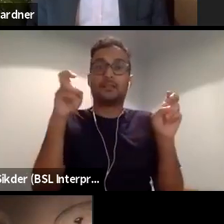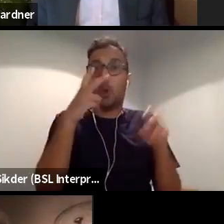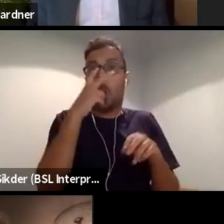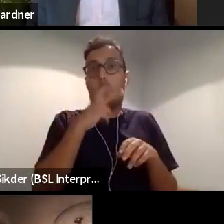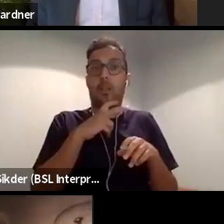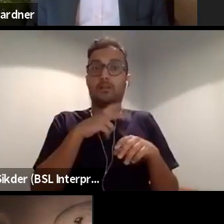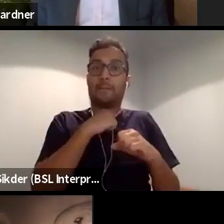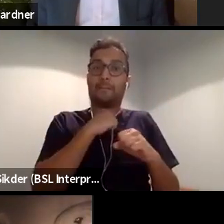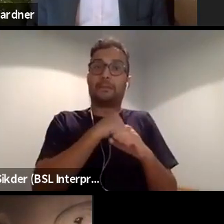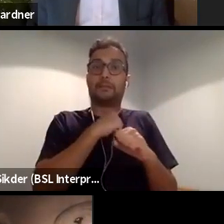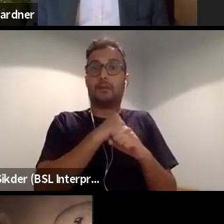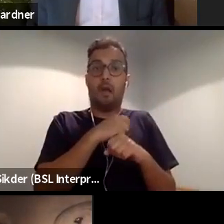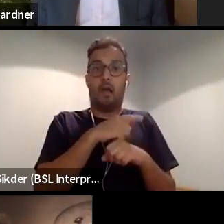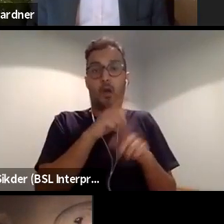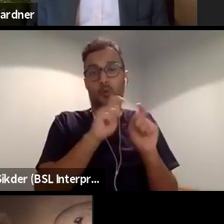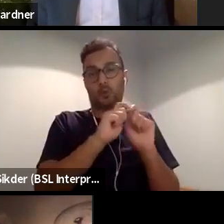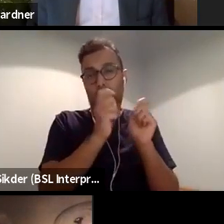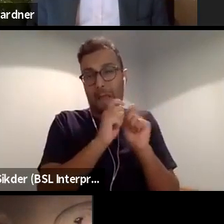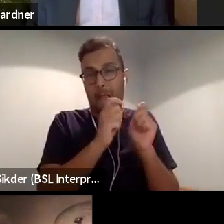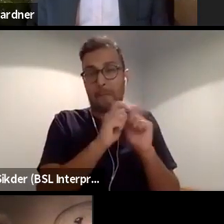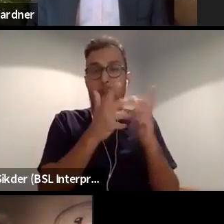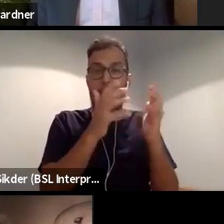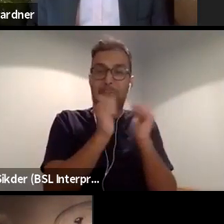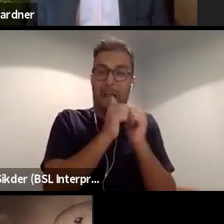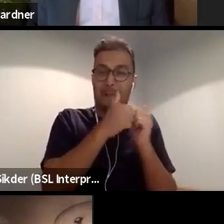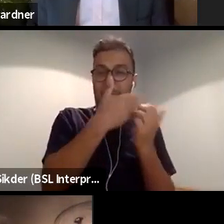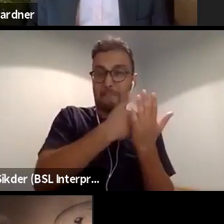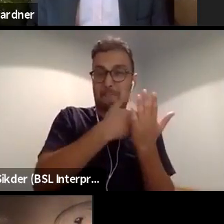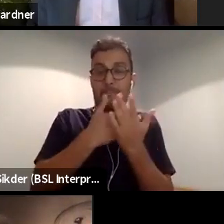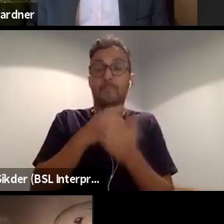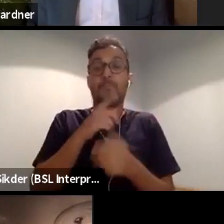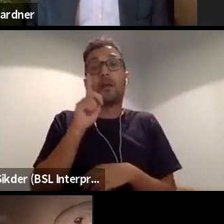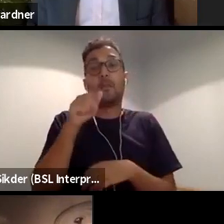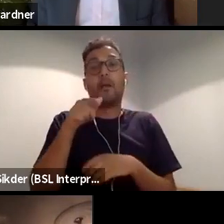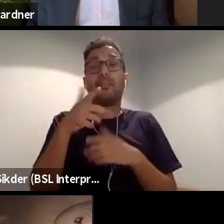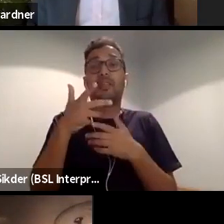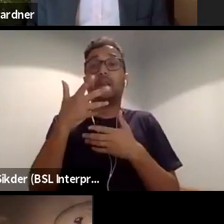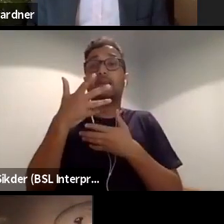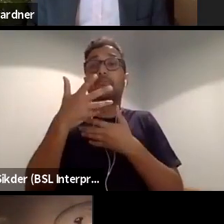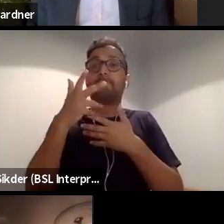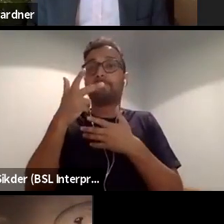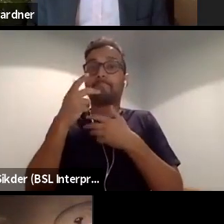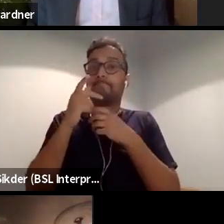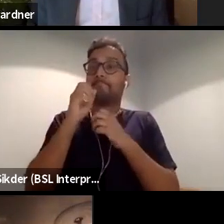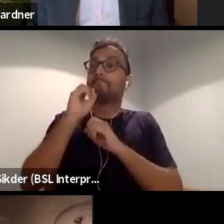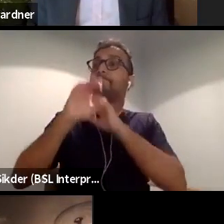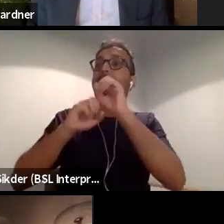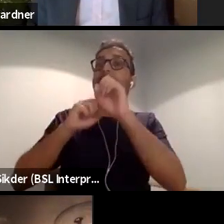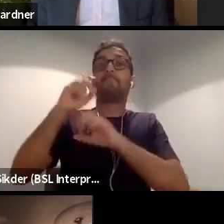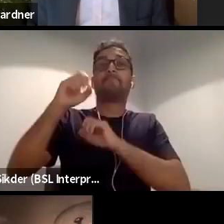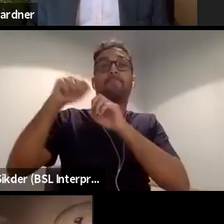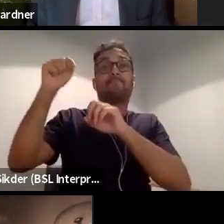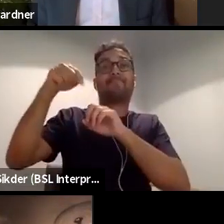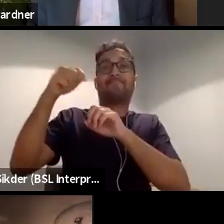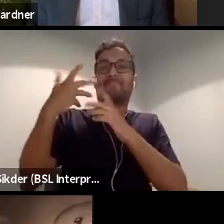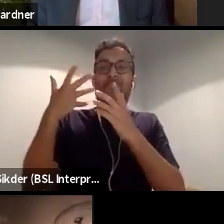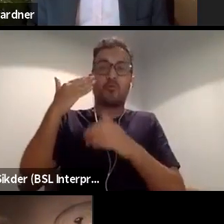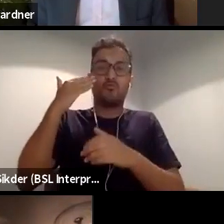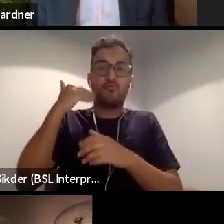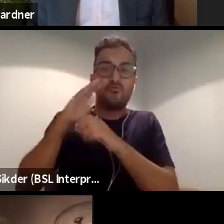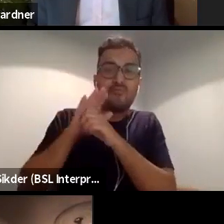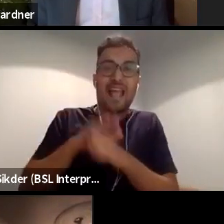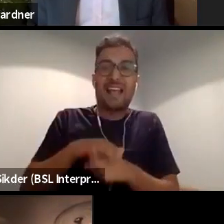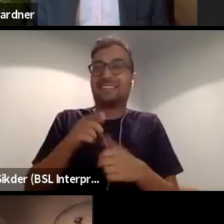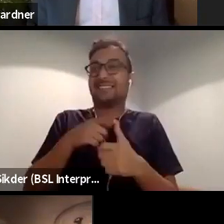But a lot of the narratives, the racist, the Islamophobic narratives, which dominate our discourse are